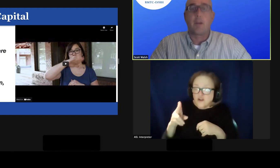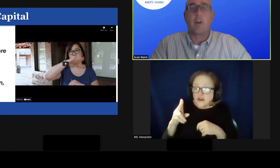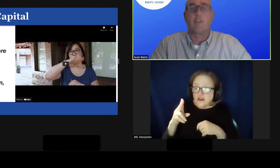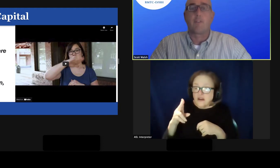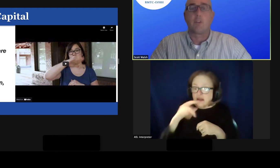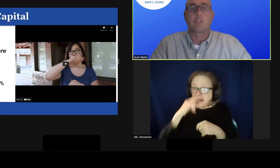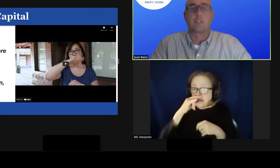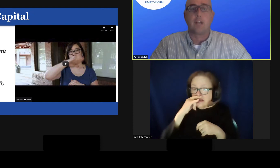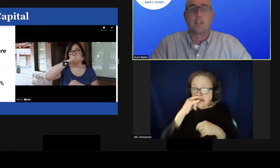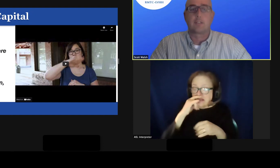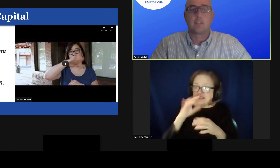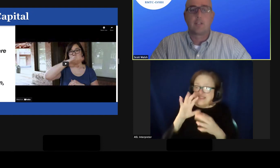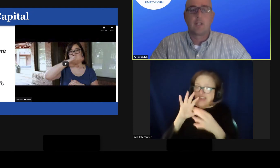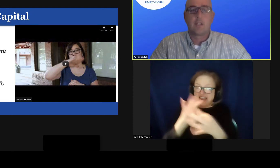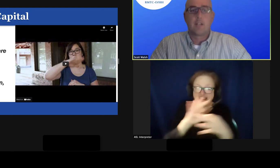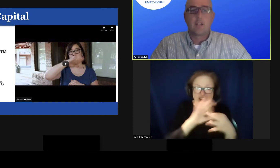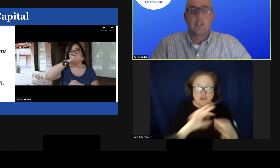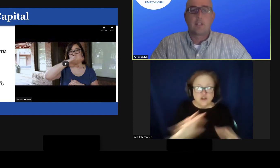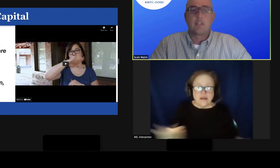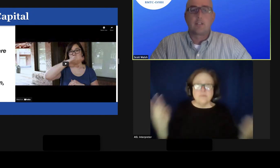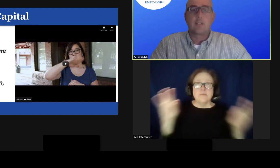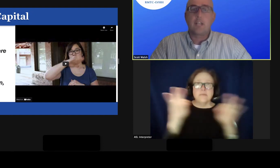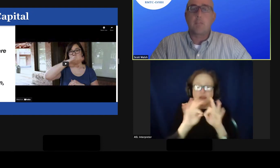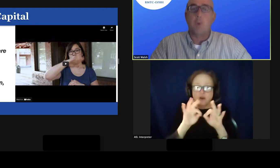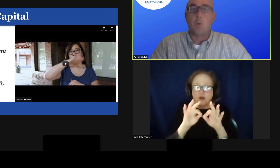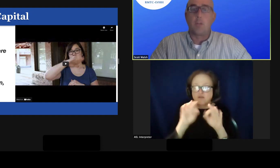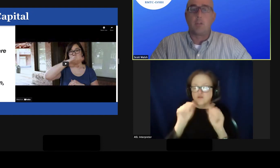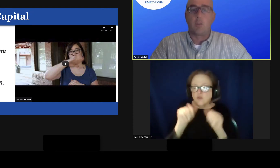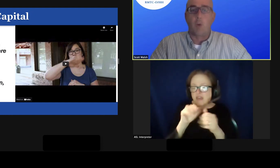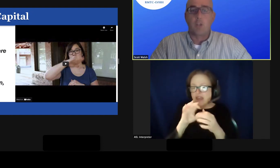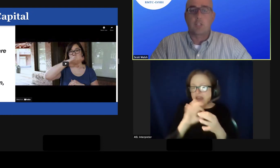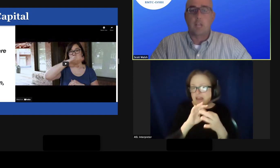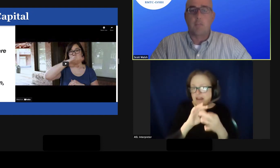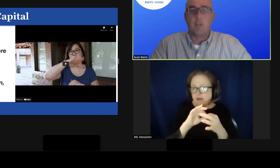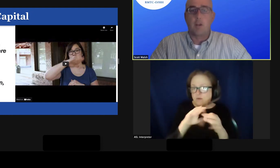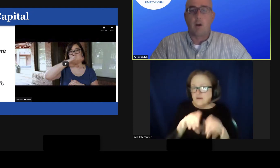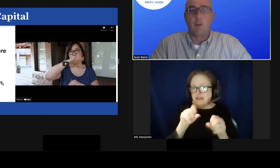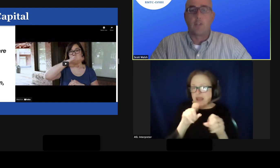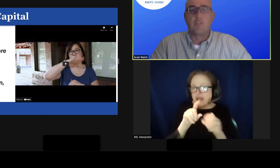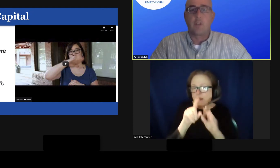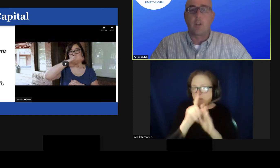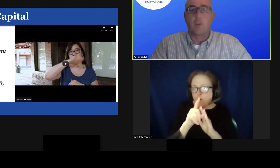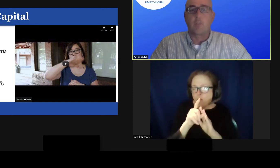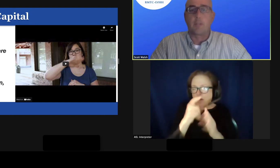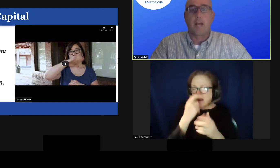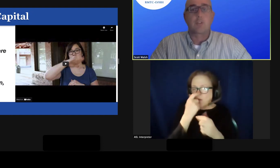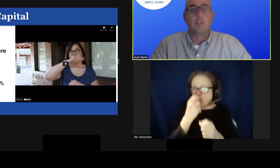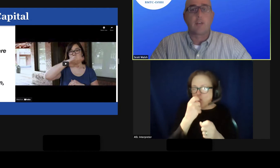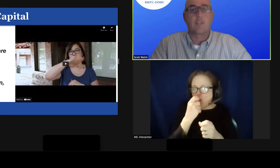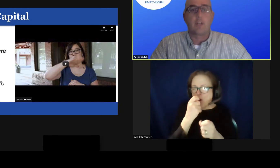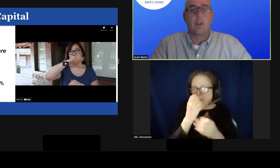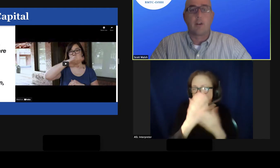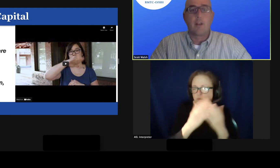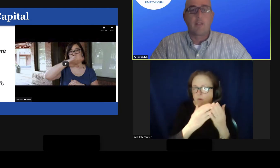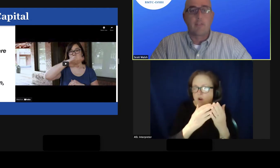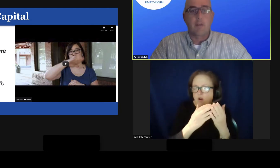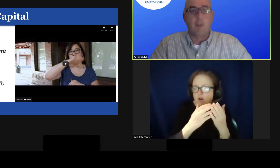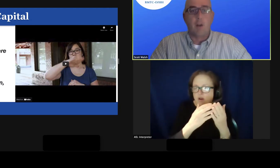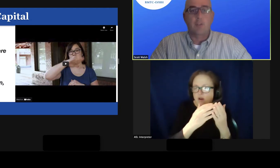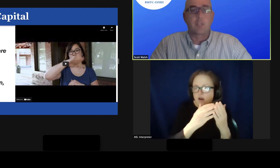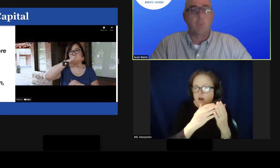is imperative for their success. Let's take a moment and watch a segment of this video from the National Deaf Center